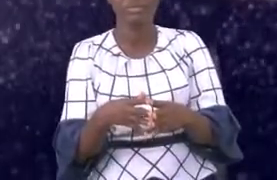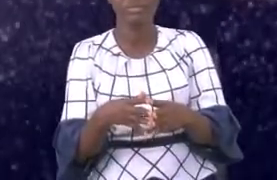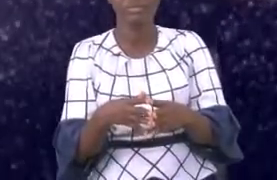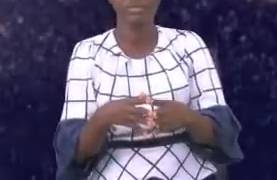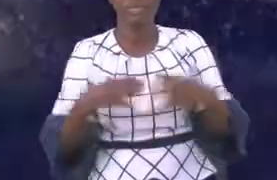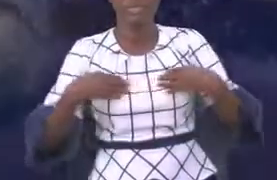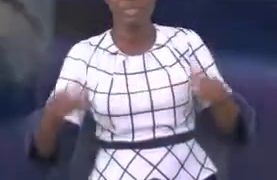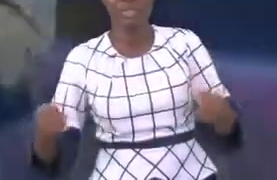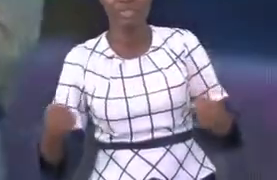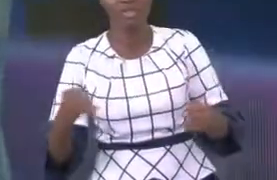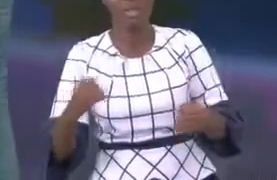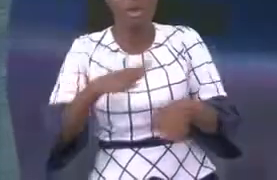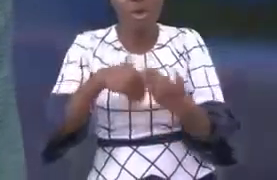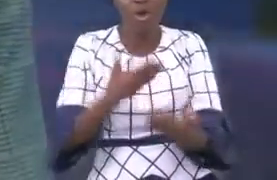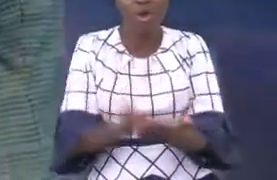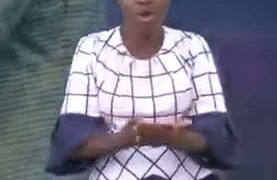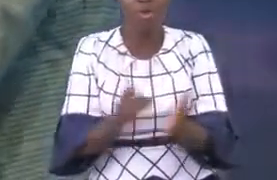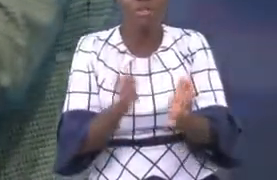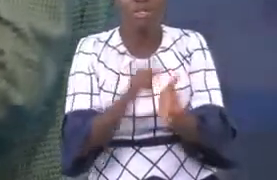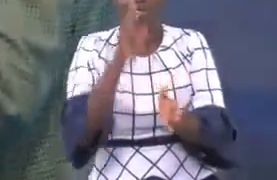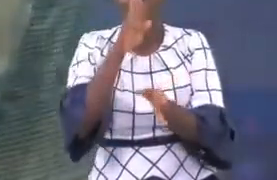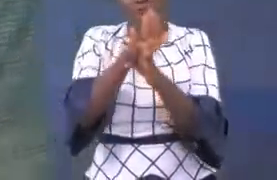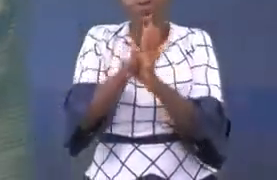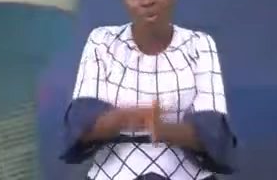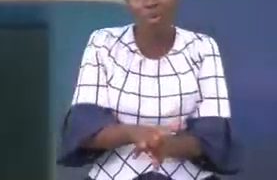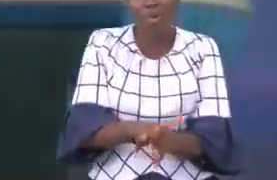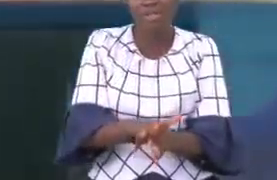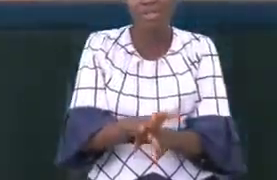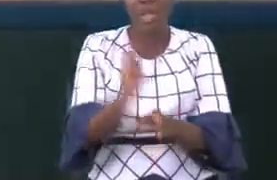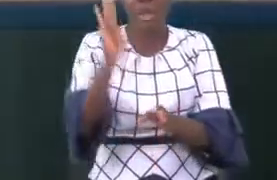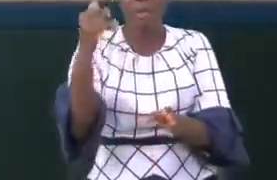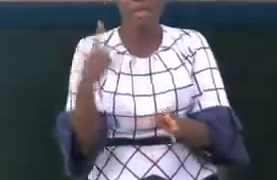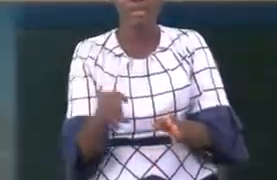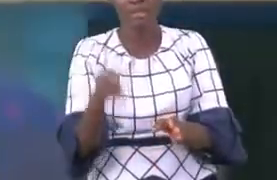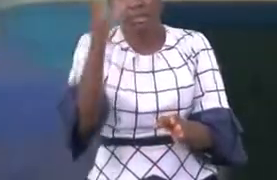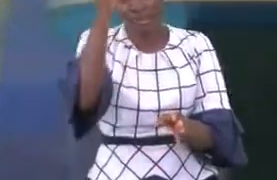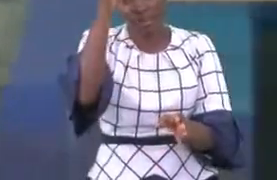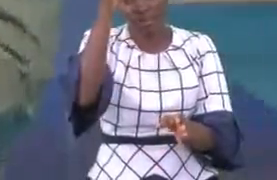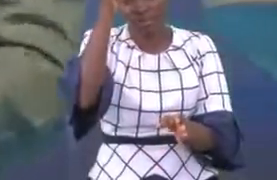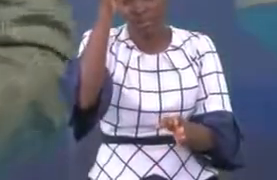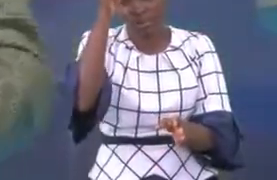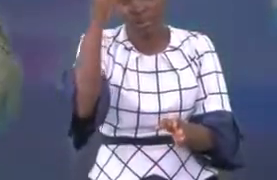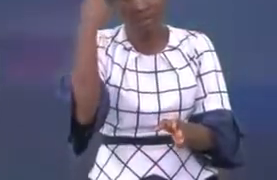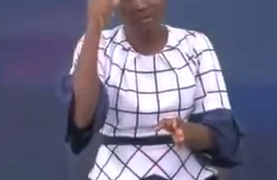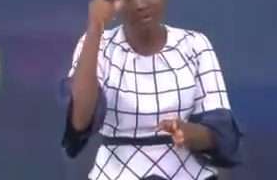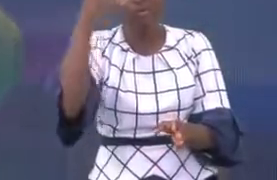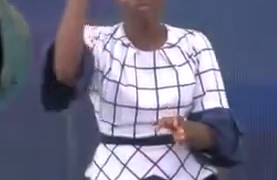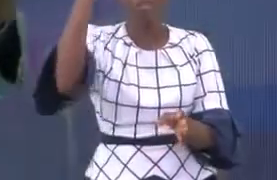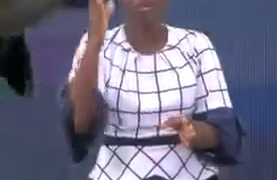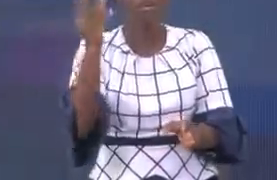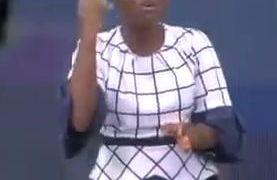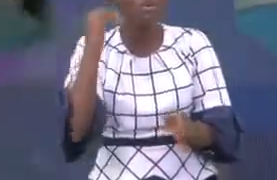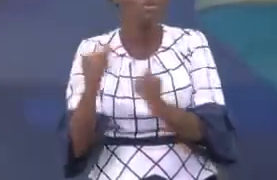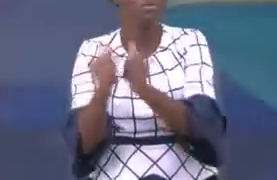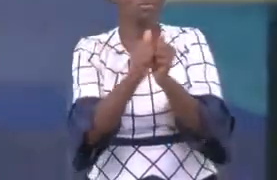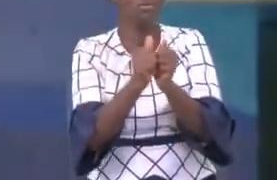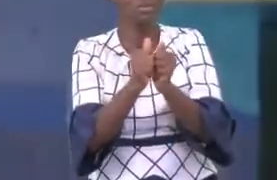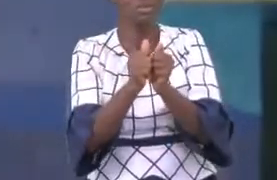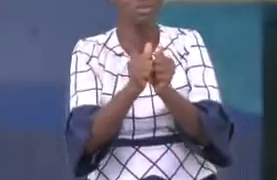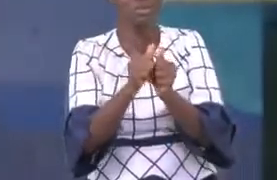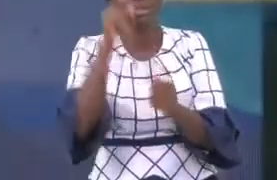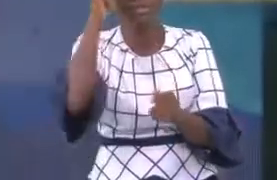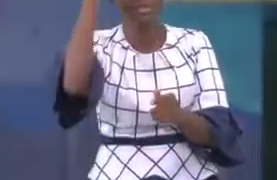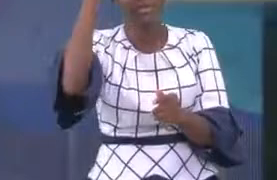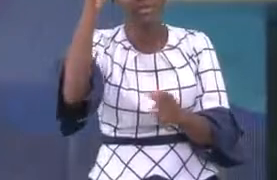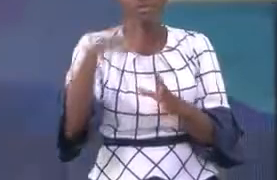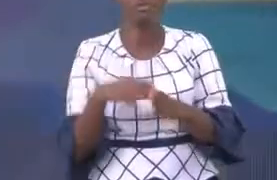devil, for God was with him. For God the Father, the creator of the